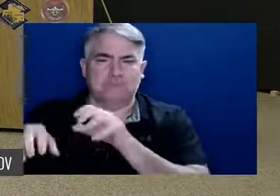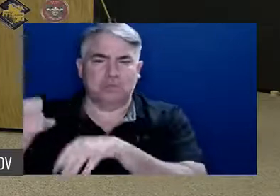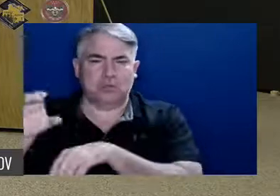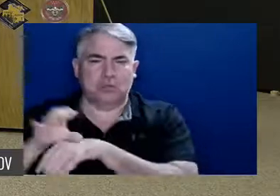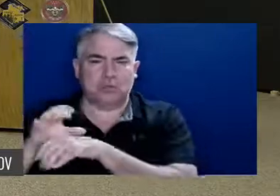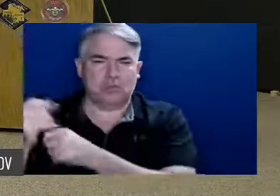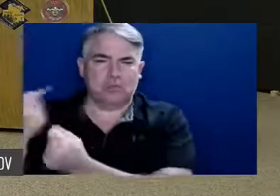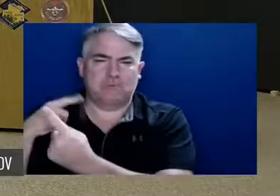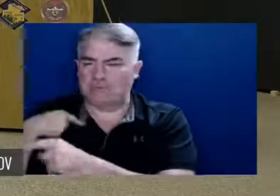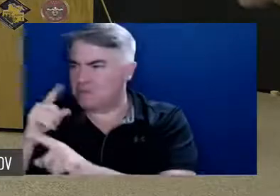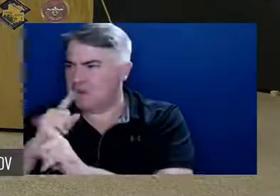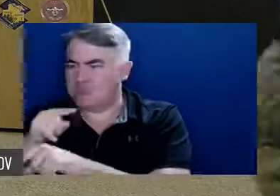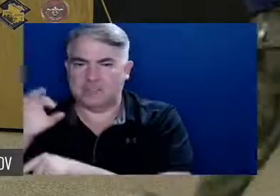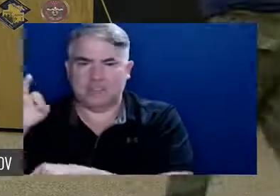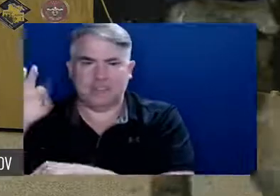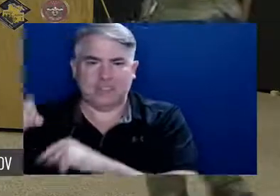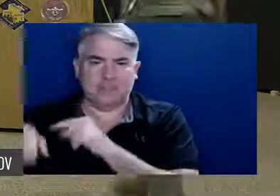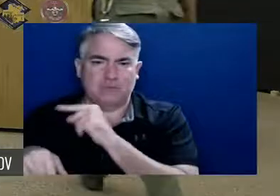Kelly.